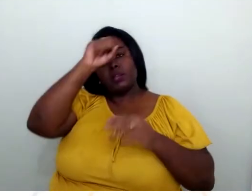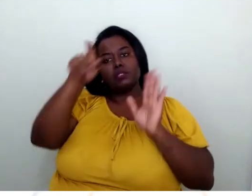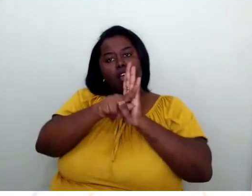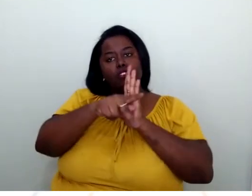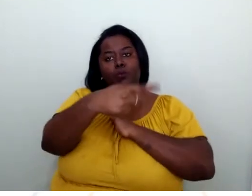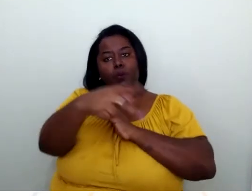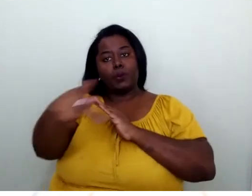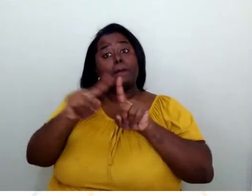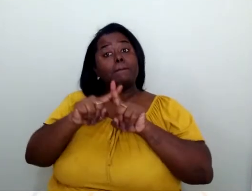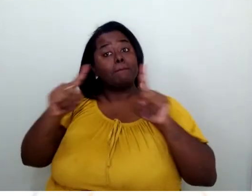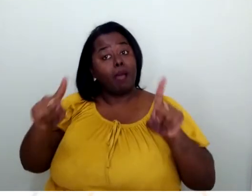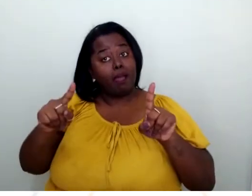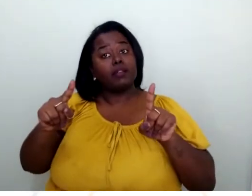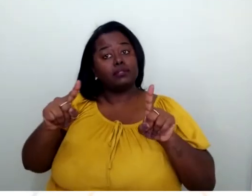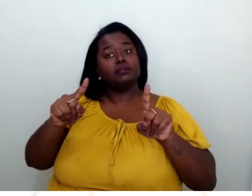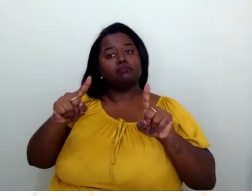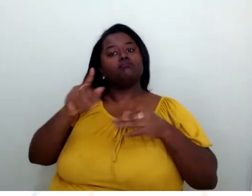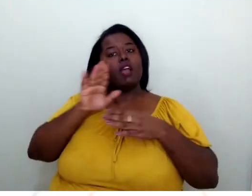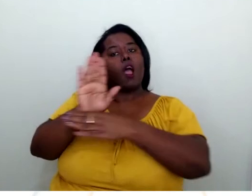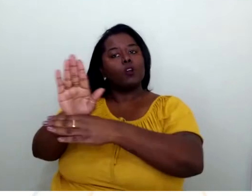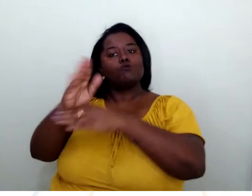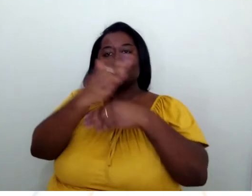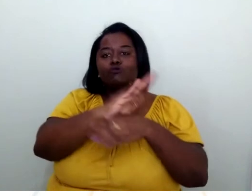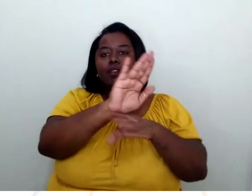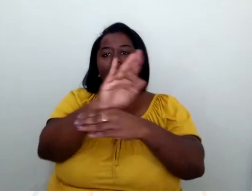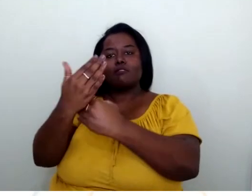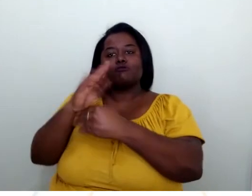is the facilitation takes place not only